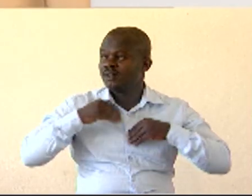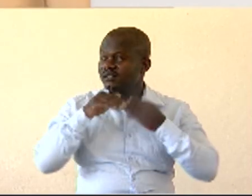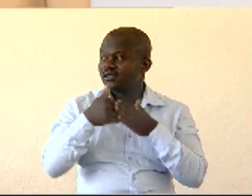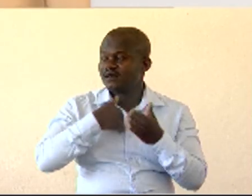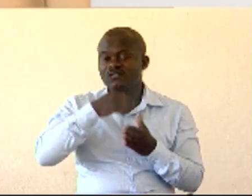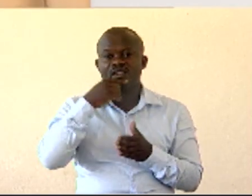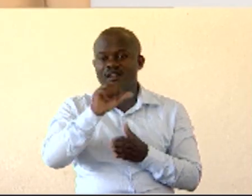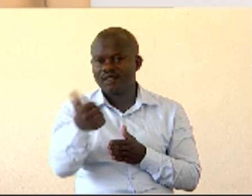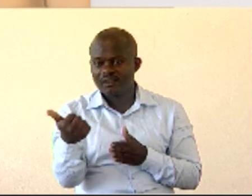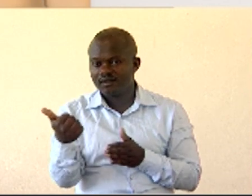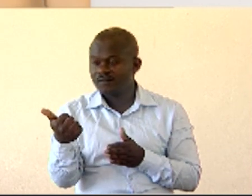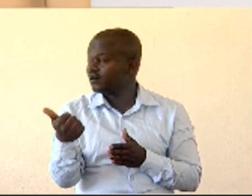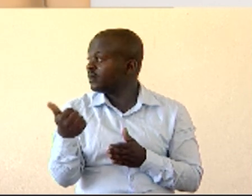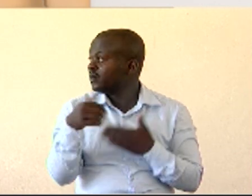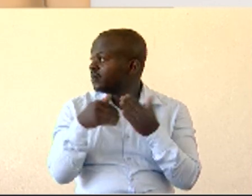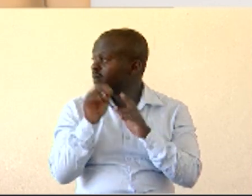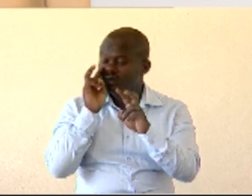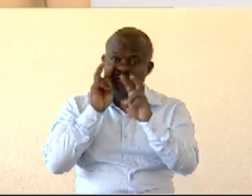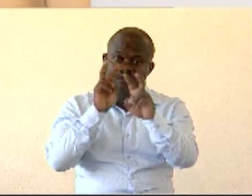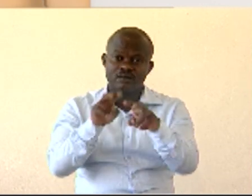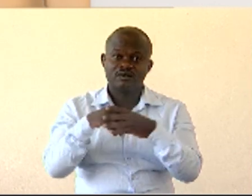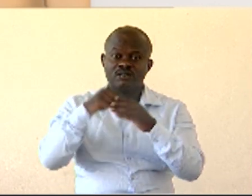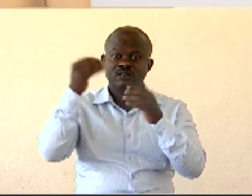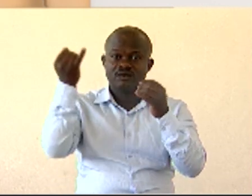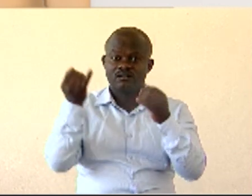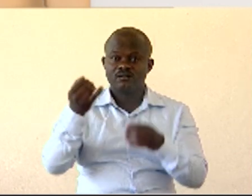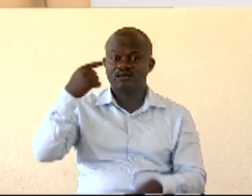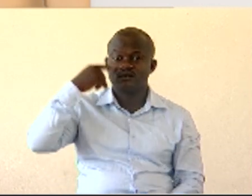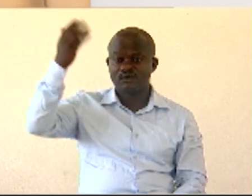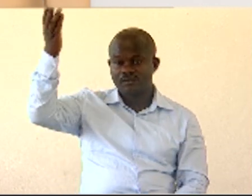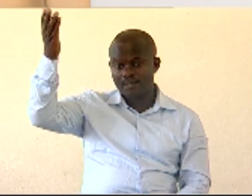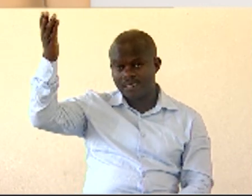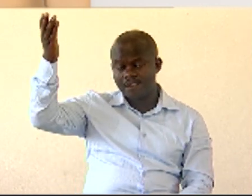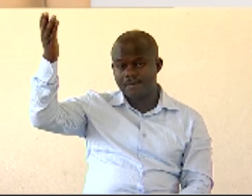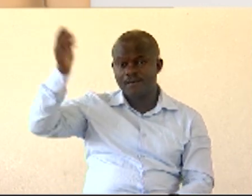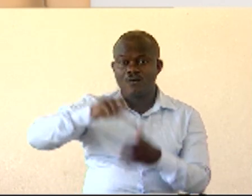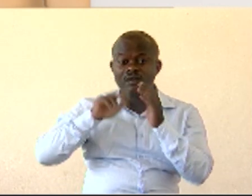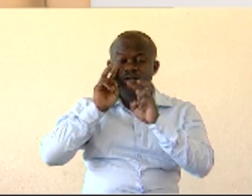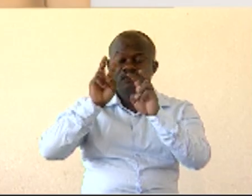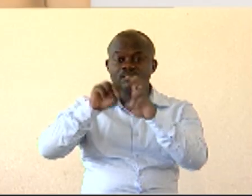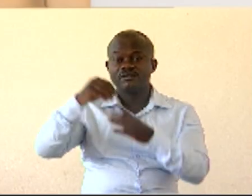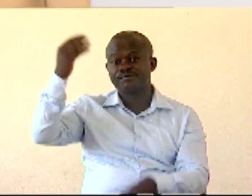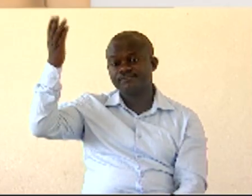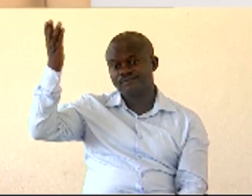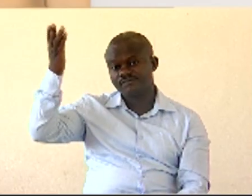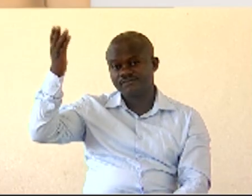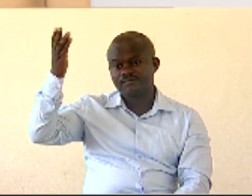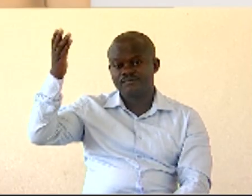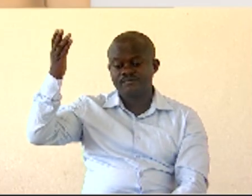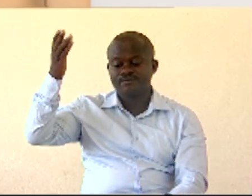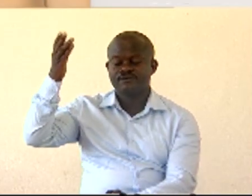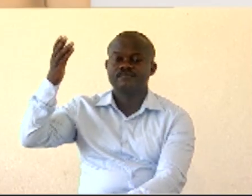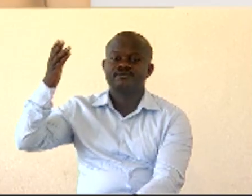diagram. What do you see in the diagram? Why do you think why do you think that